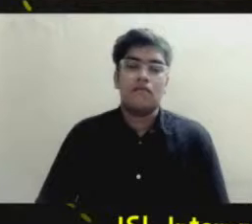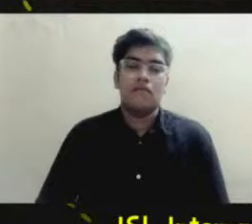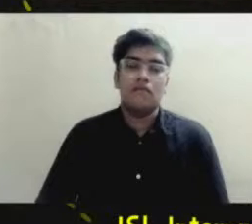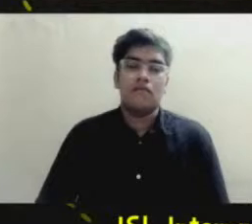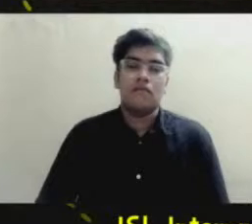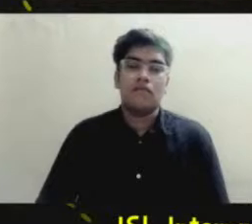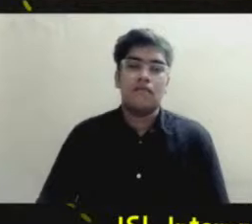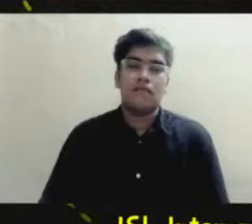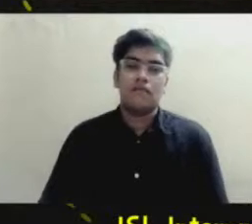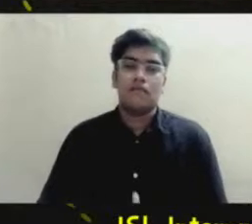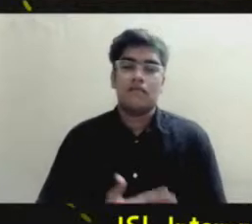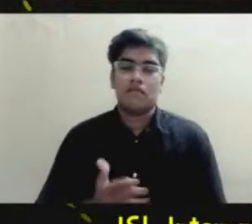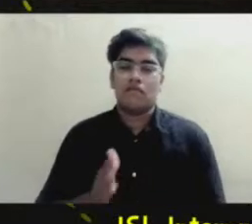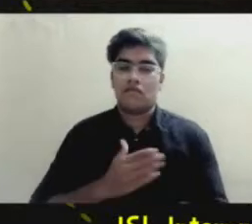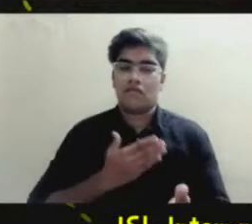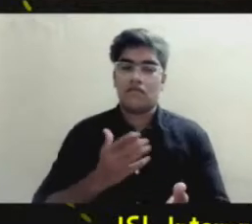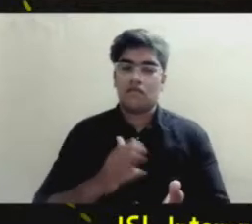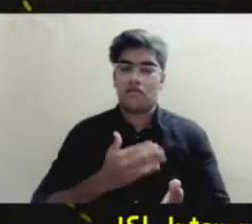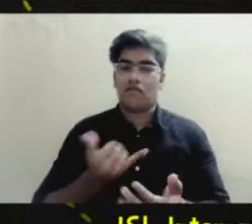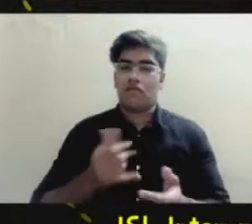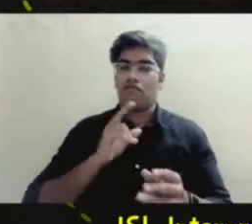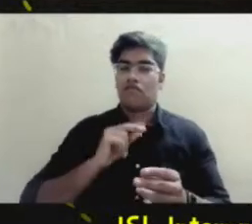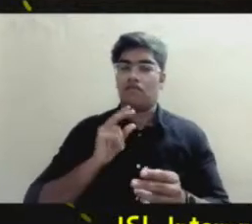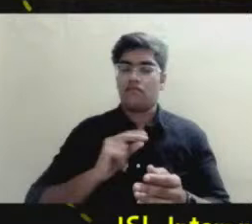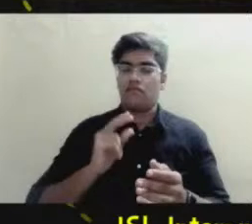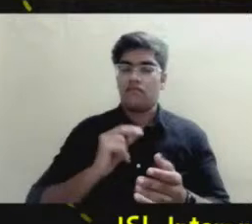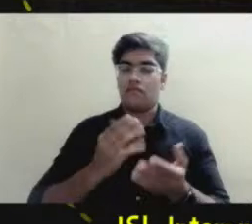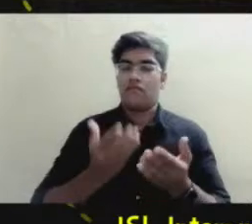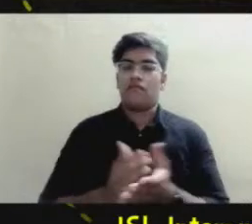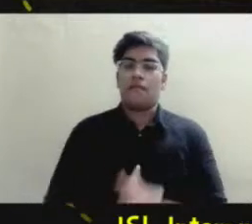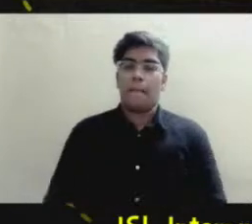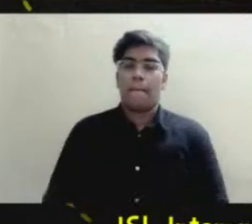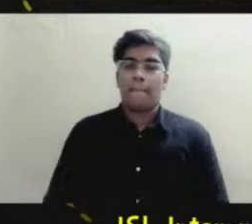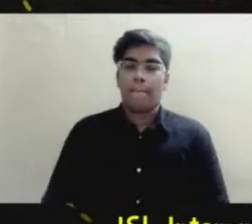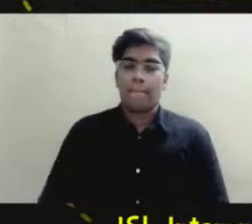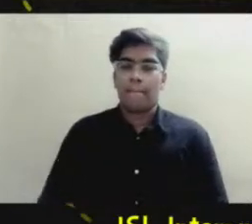re, Esori anari devara,